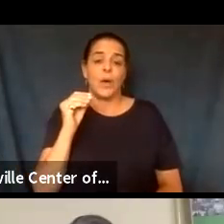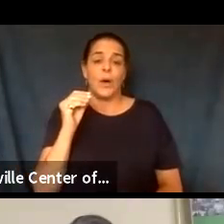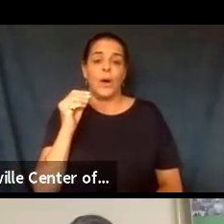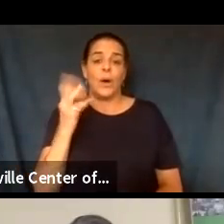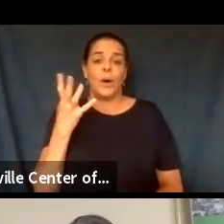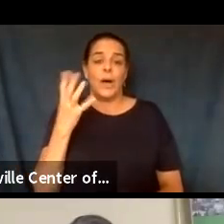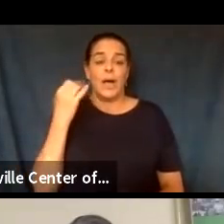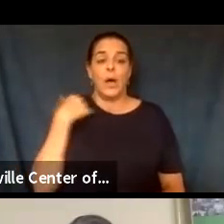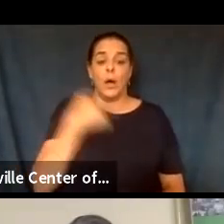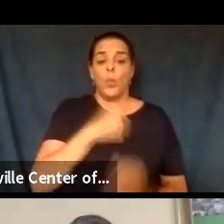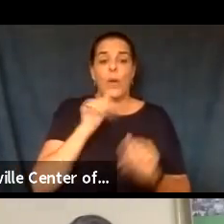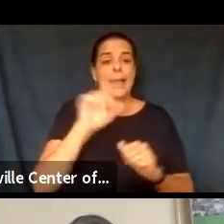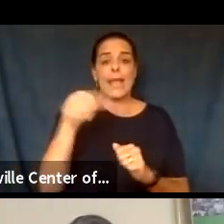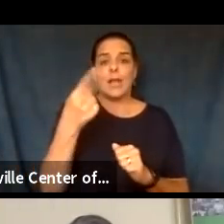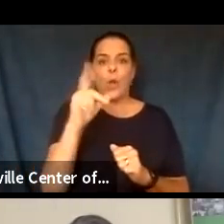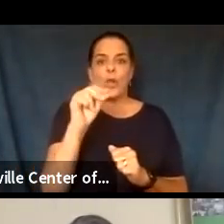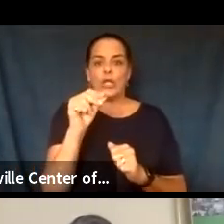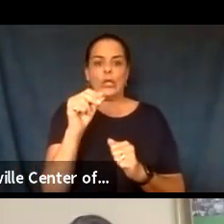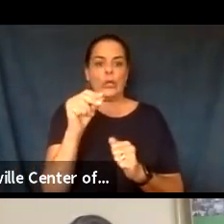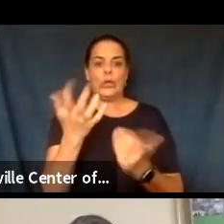we can only do so much.